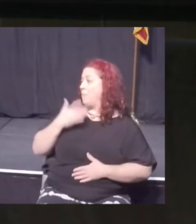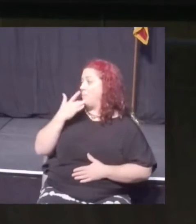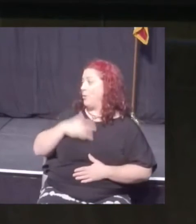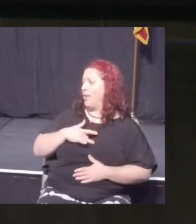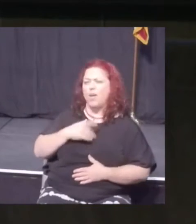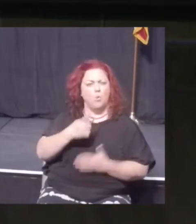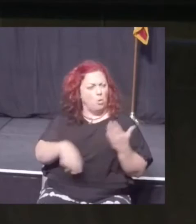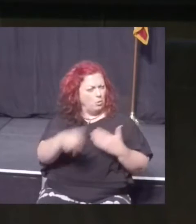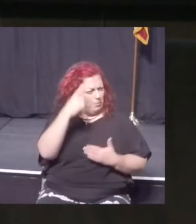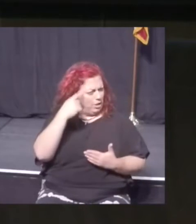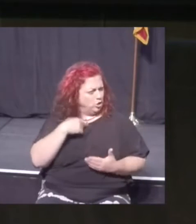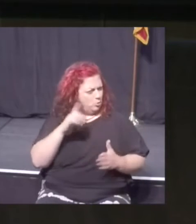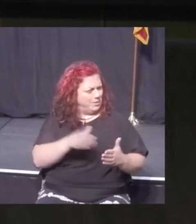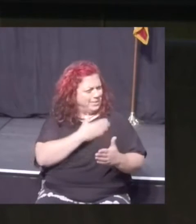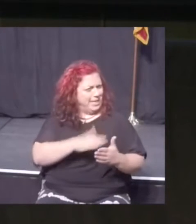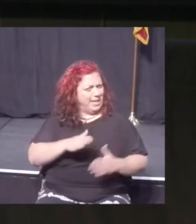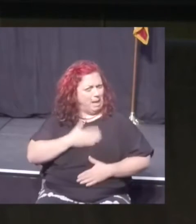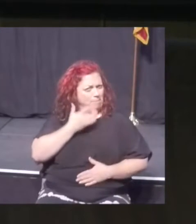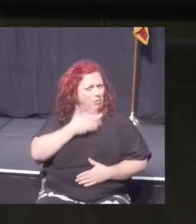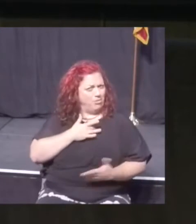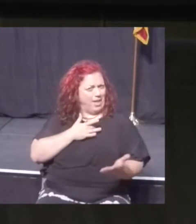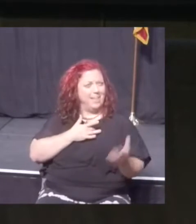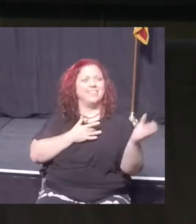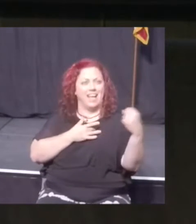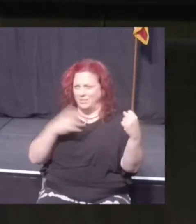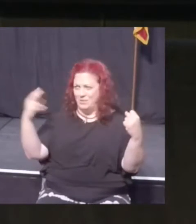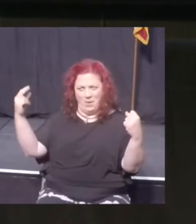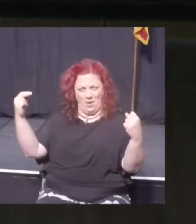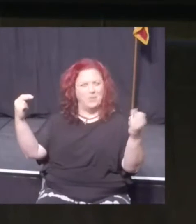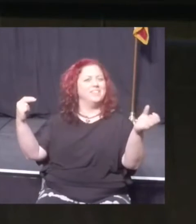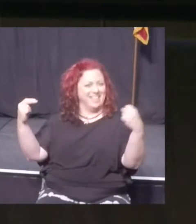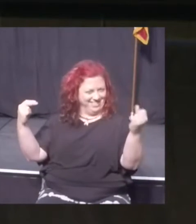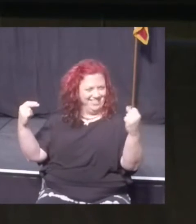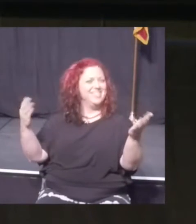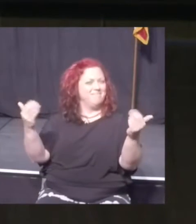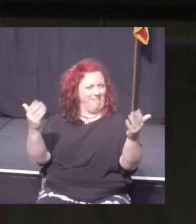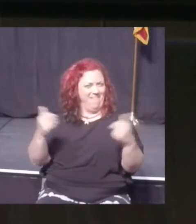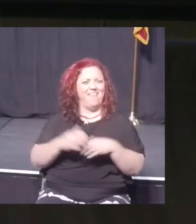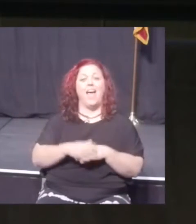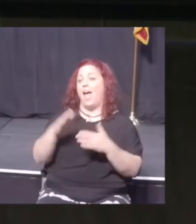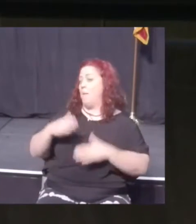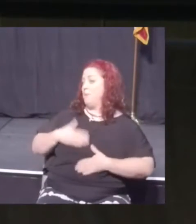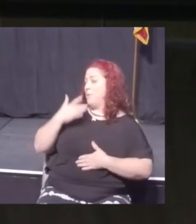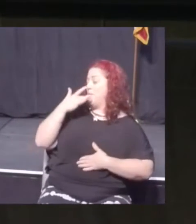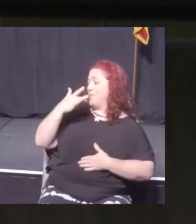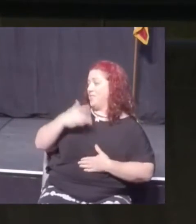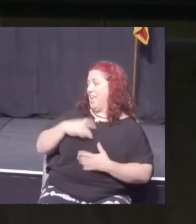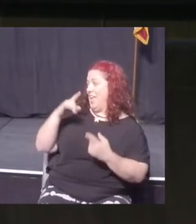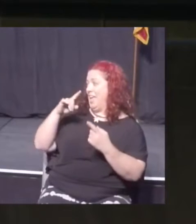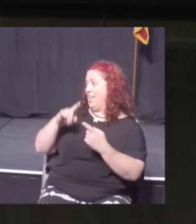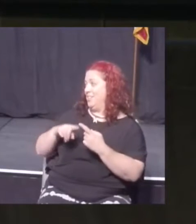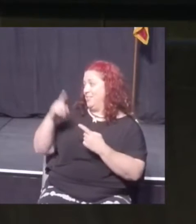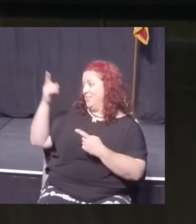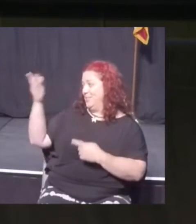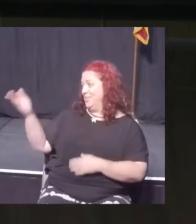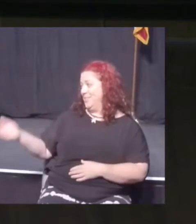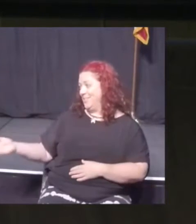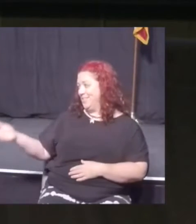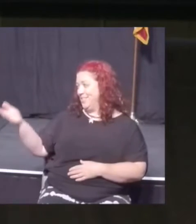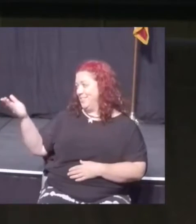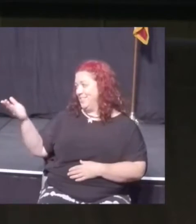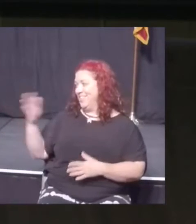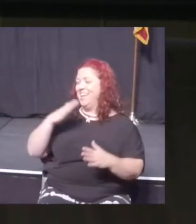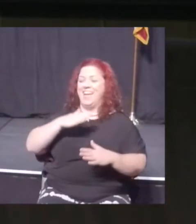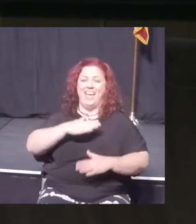What do you think? Should we sing him happy birthday? All right. Happy birthday